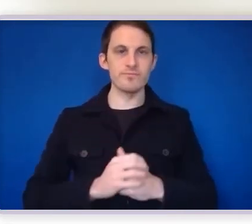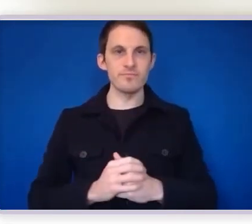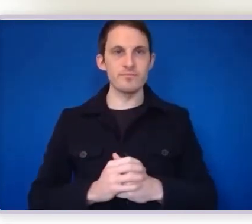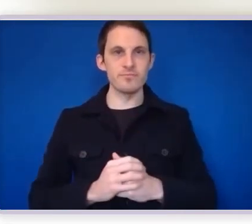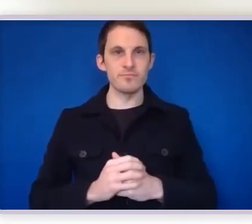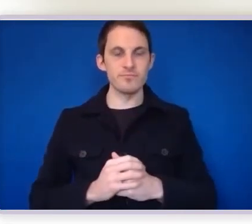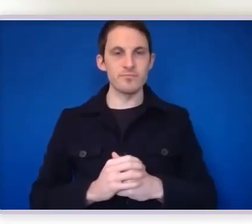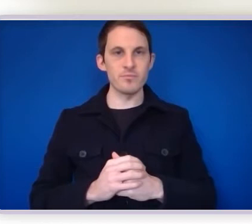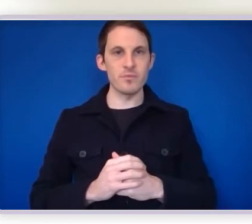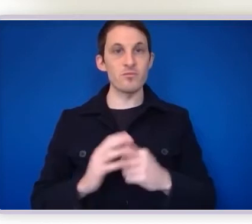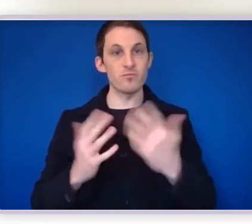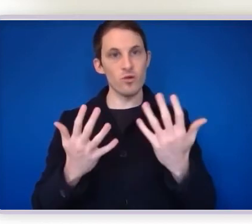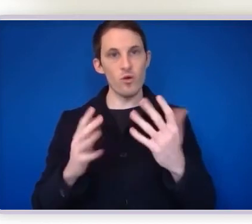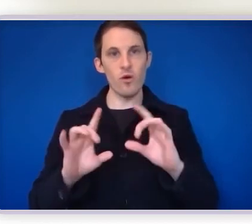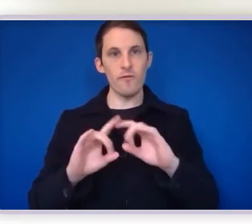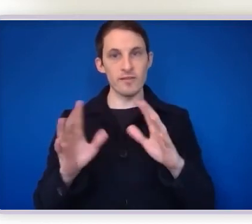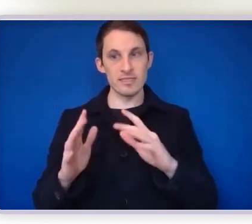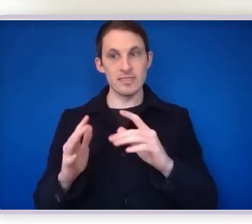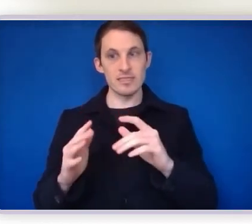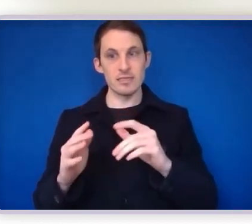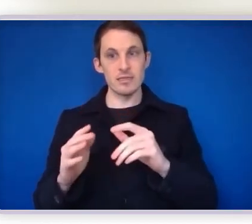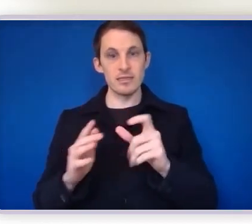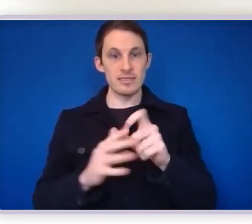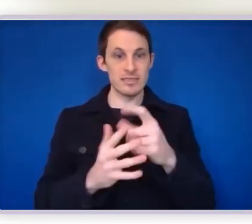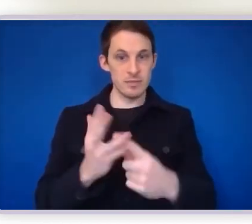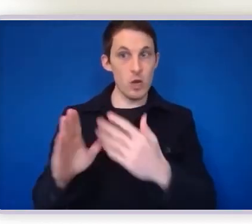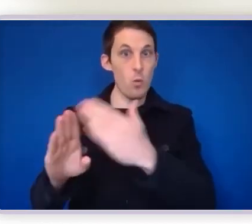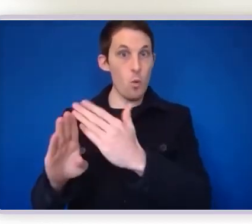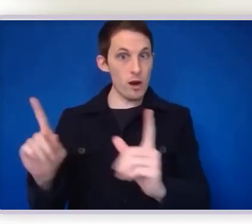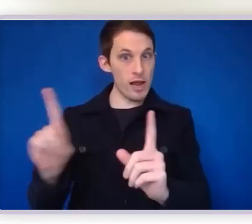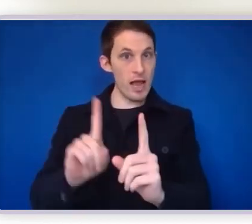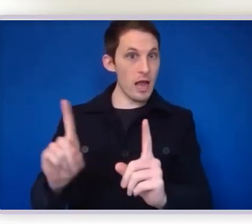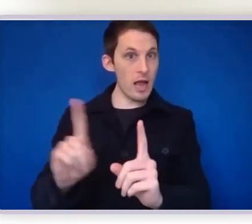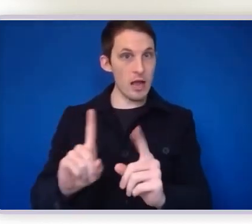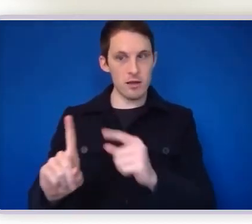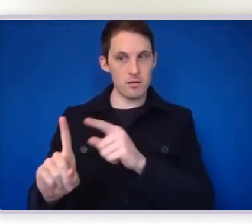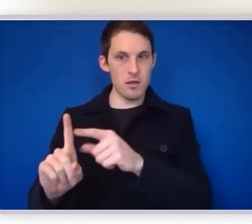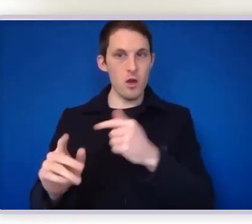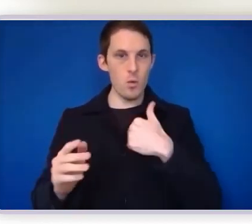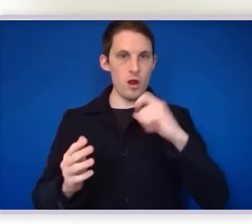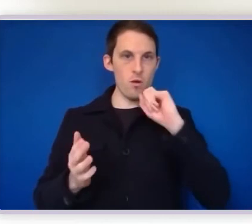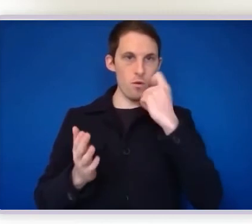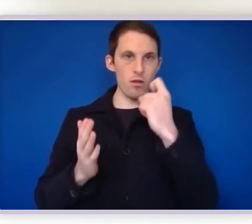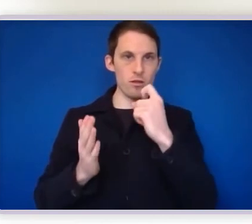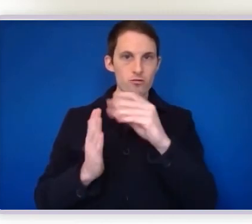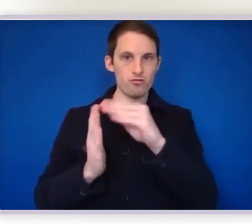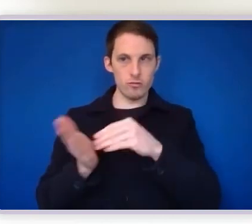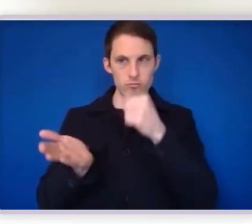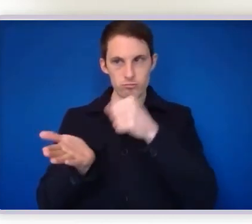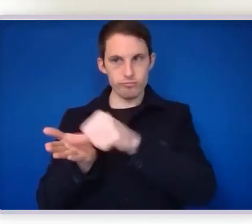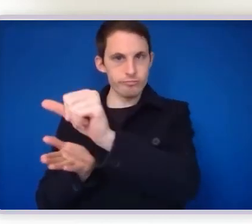obviously, disability workers would be contacted in writing by us when a notification's made,